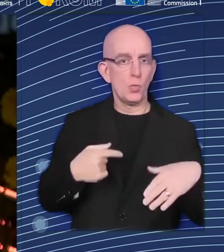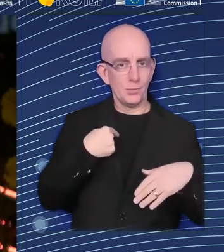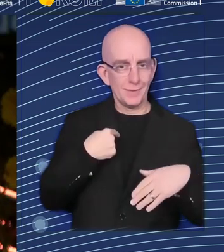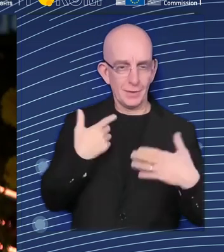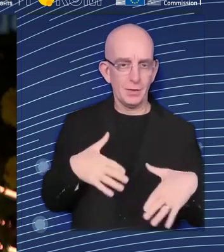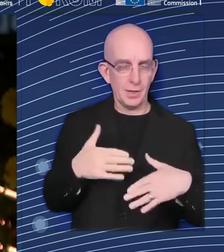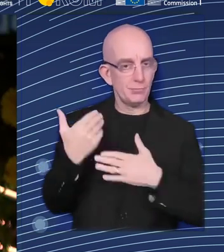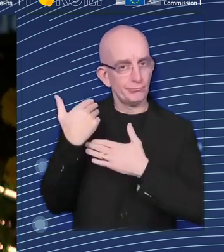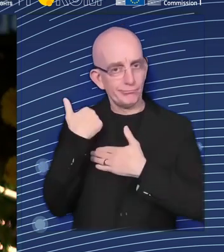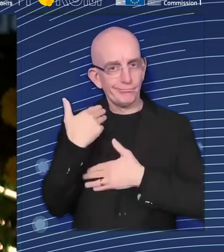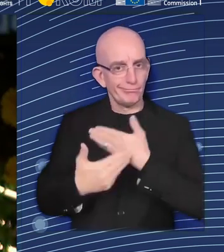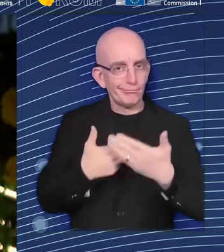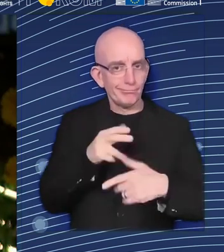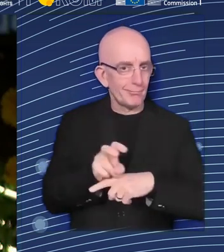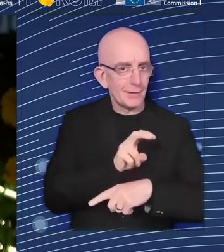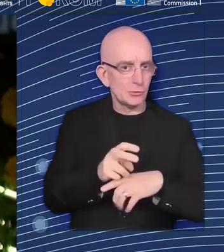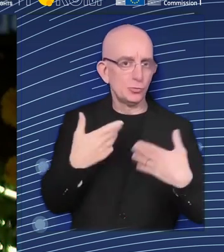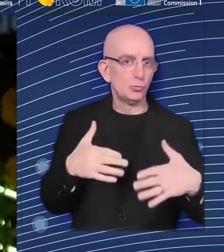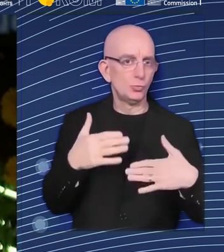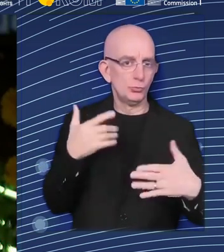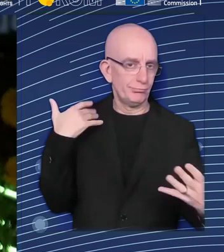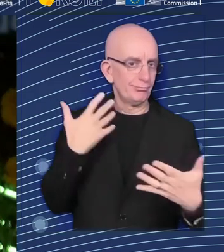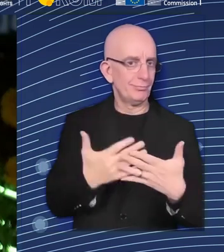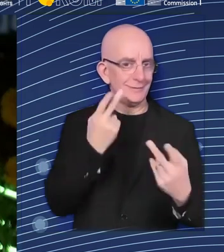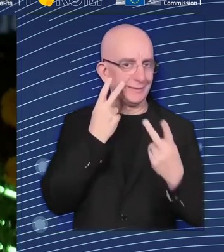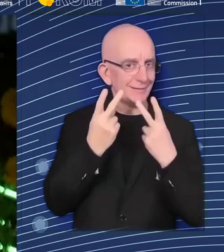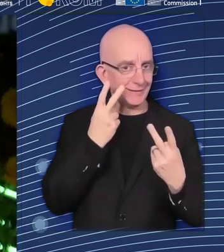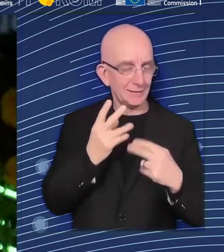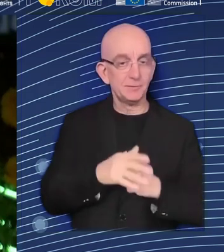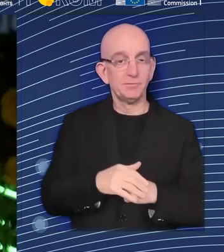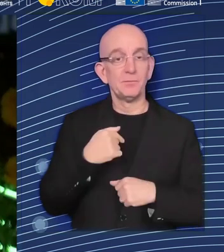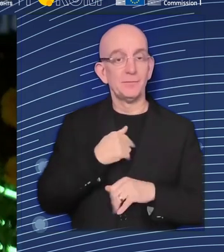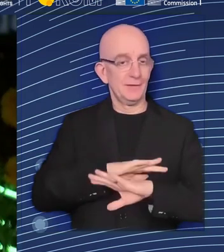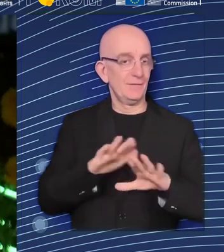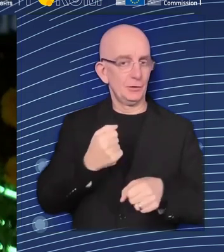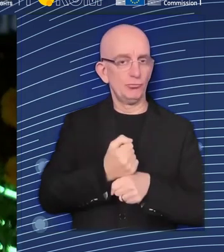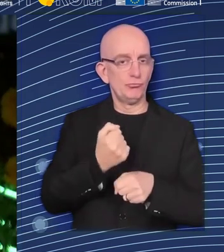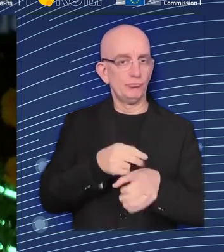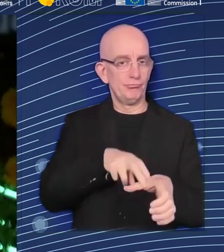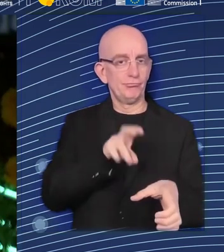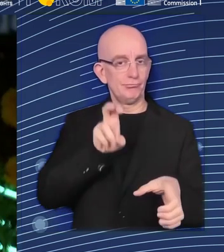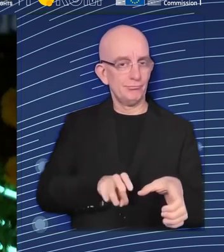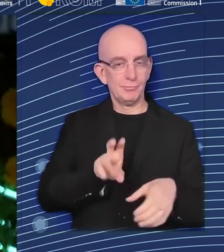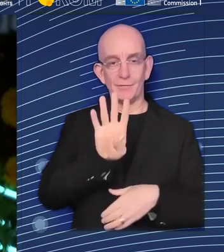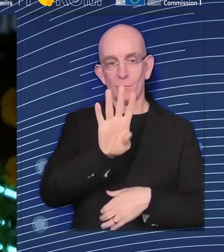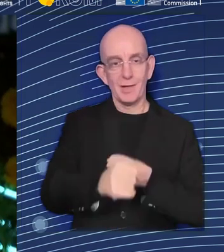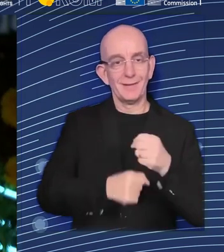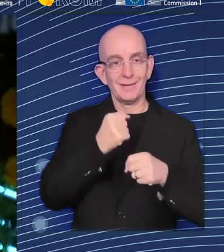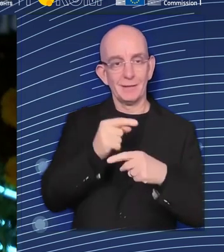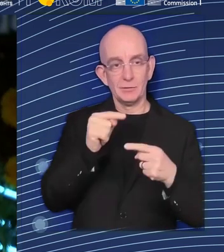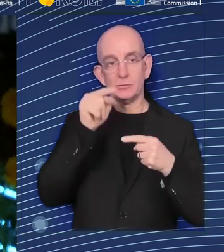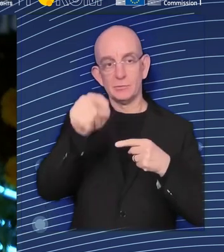somehow. But I wish all the best to Joost, and I hope that he'll enjoy much life before the world of